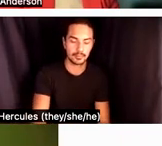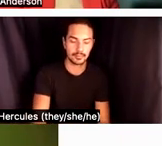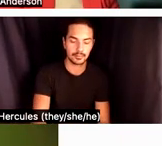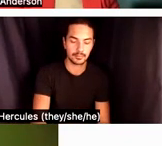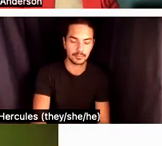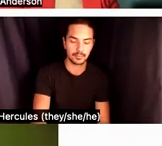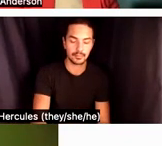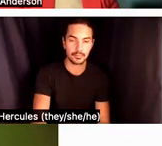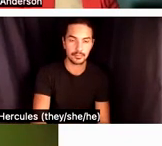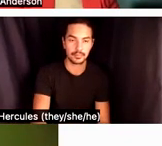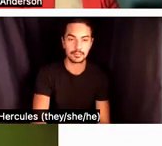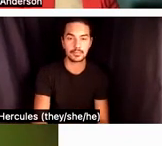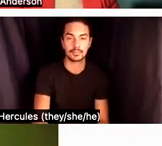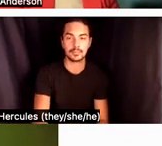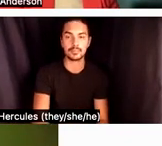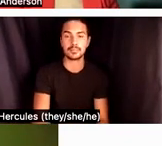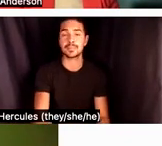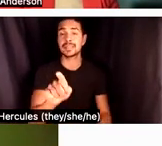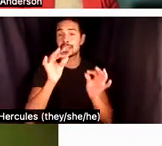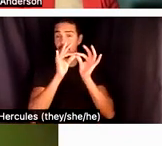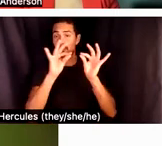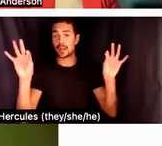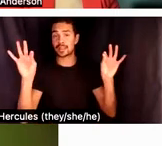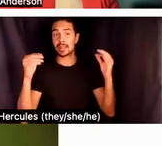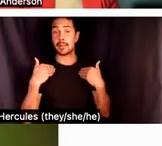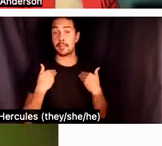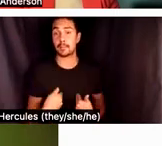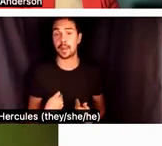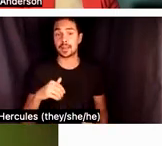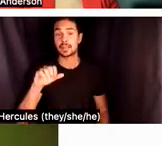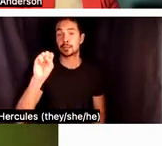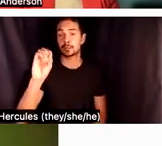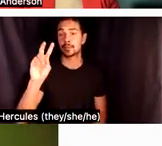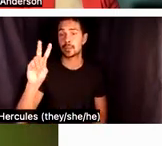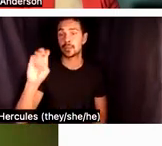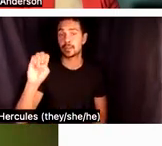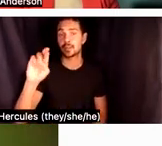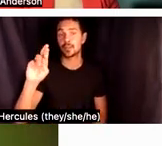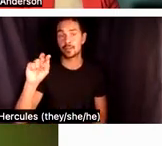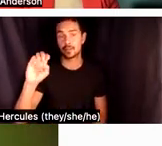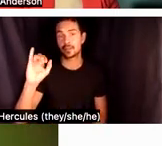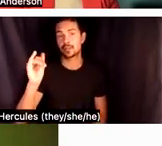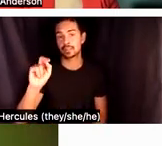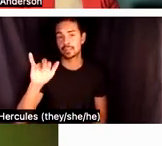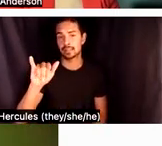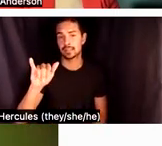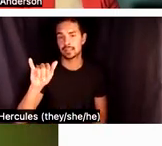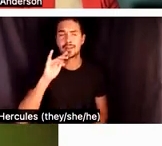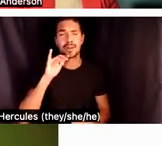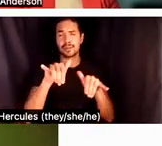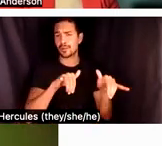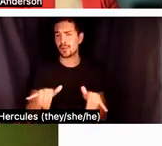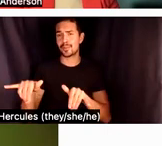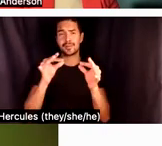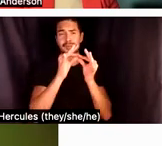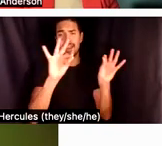It's a phrase that gets thrown around a lot, and like we understand the concept, but what is the elevator speech of what body sovereignty is?